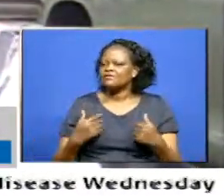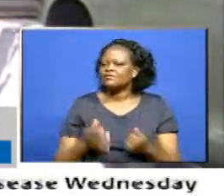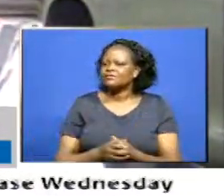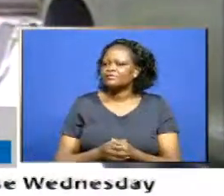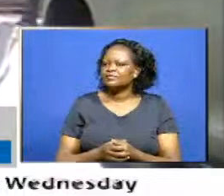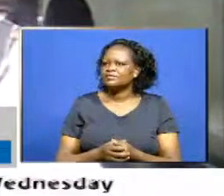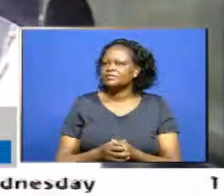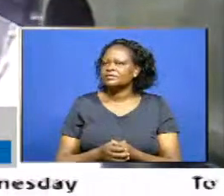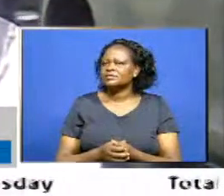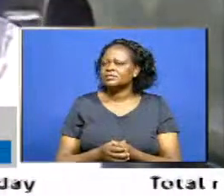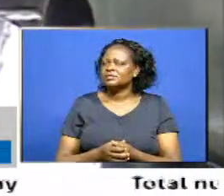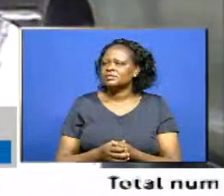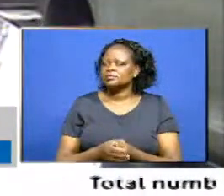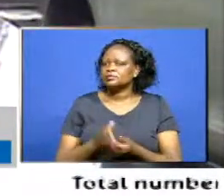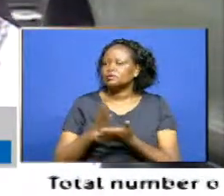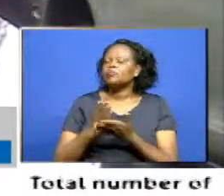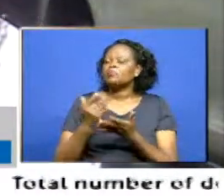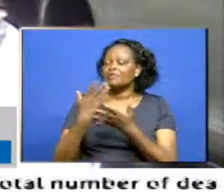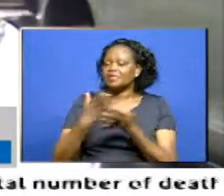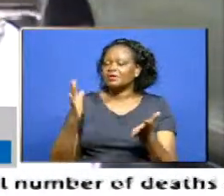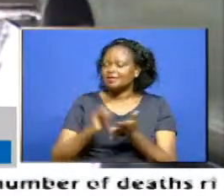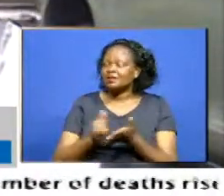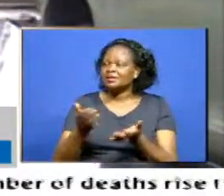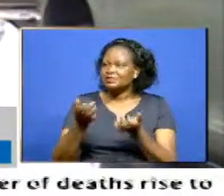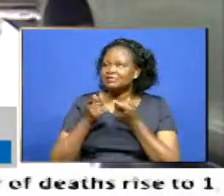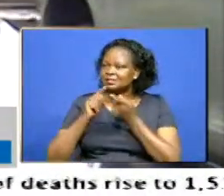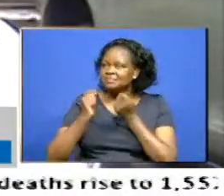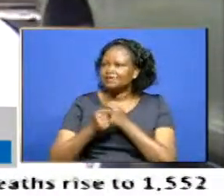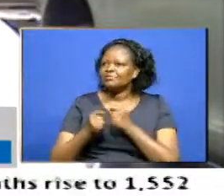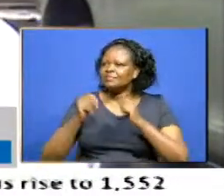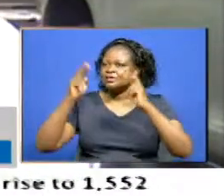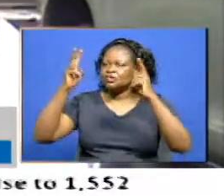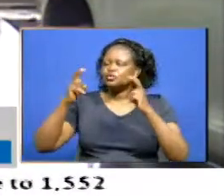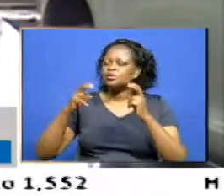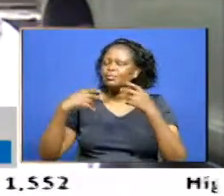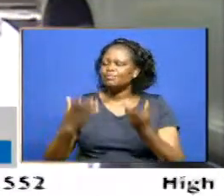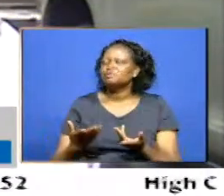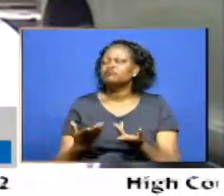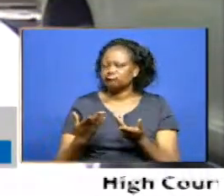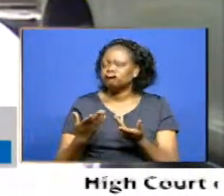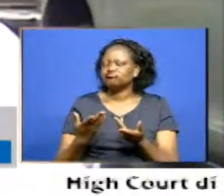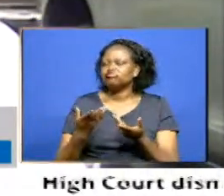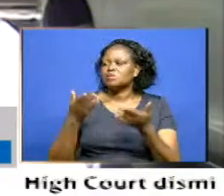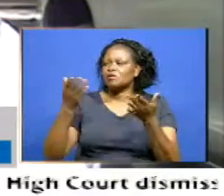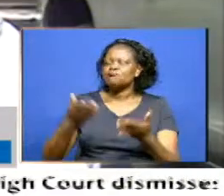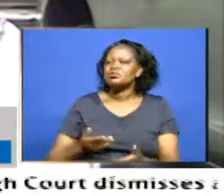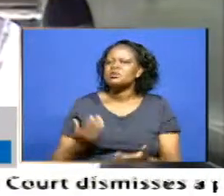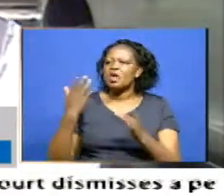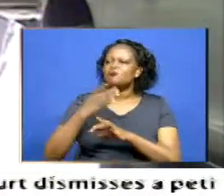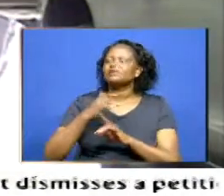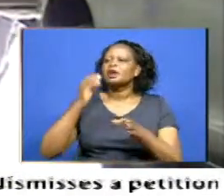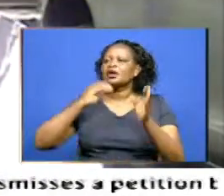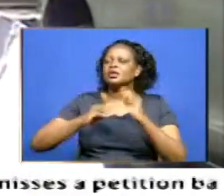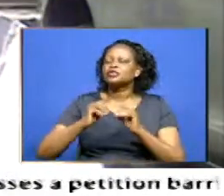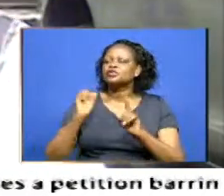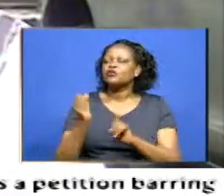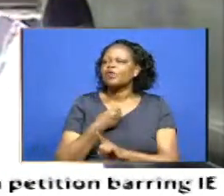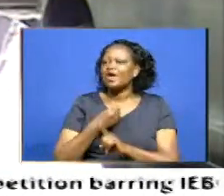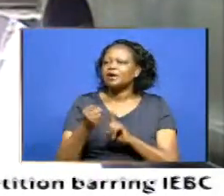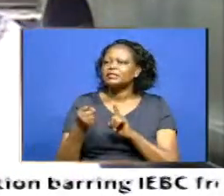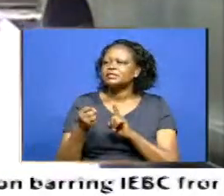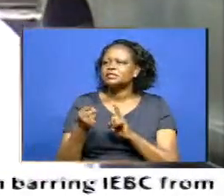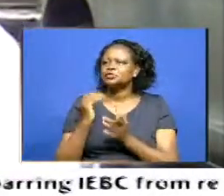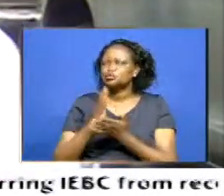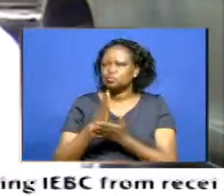we want change, especially issues that deal with post-election violence, we wanted to come to a stop. And it is just okay